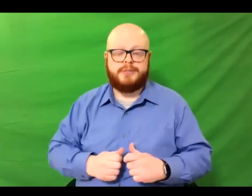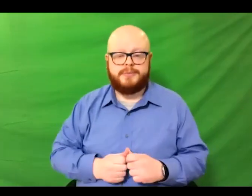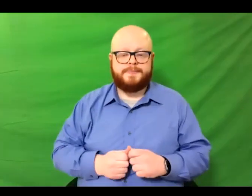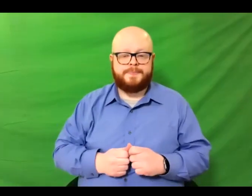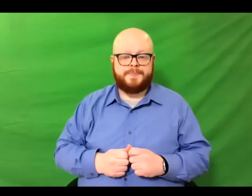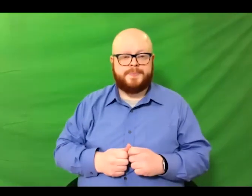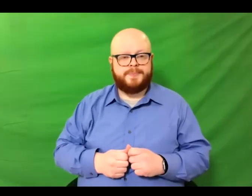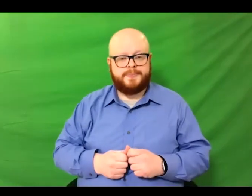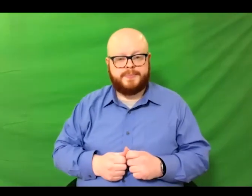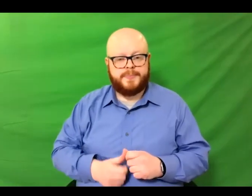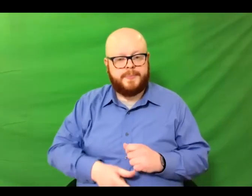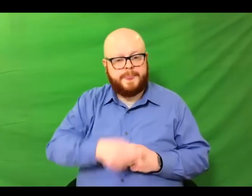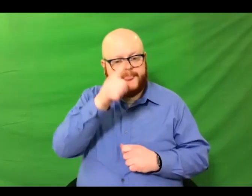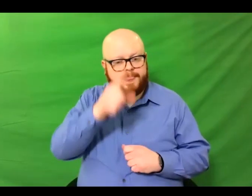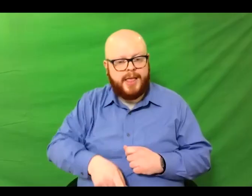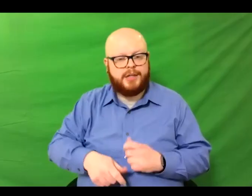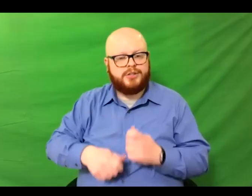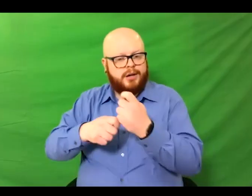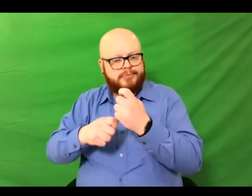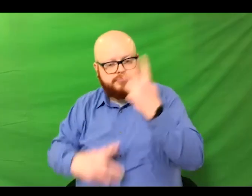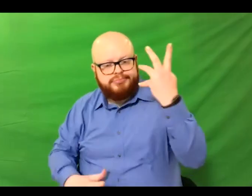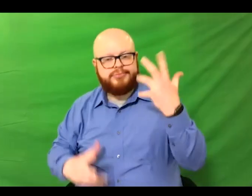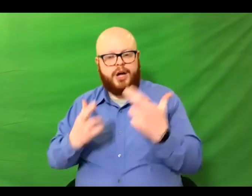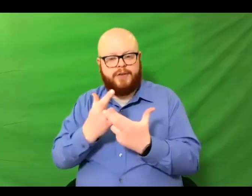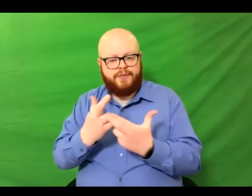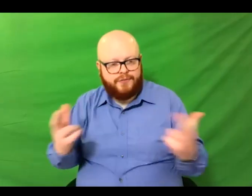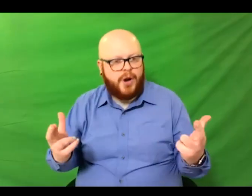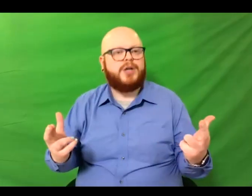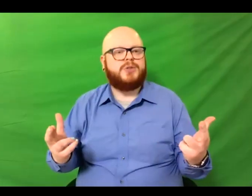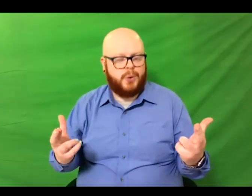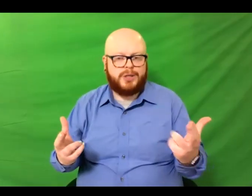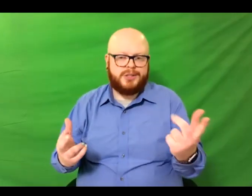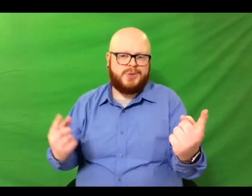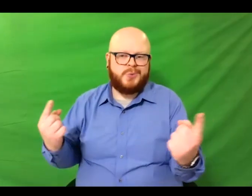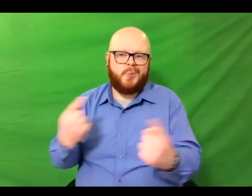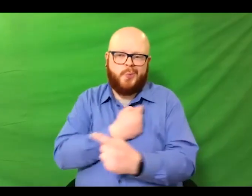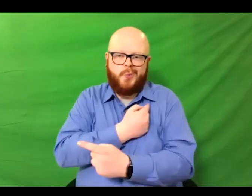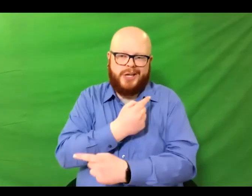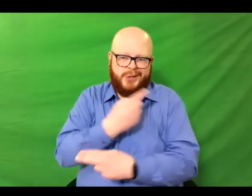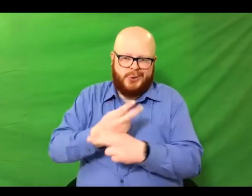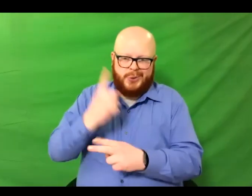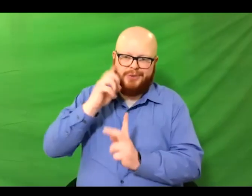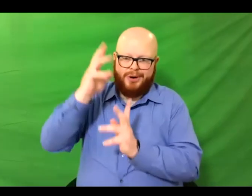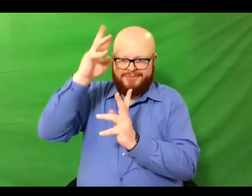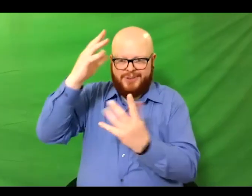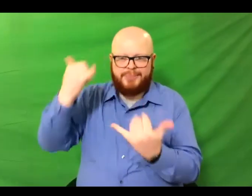And these are various resources that we used or accessed while we were making today's webinar. Thank you.